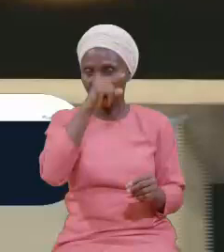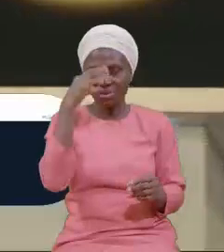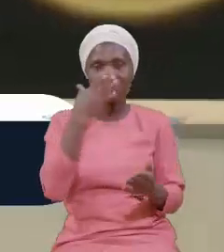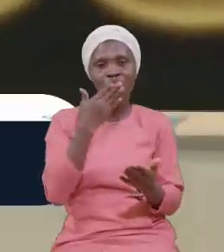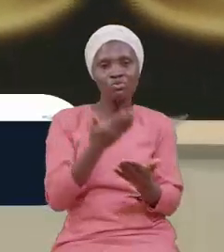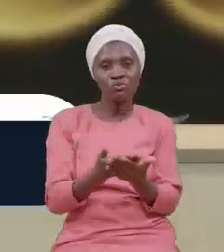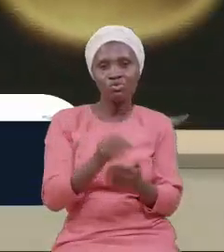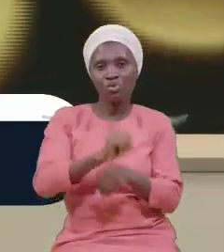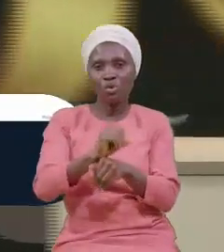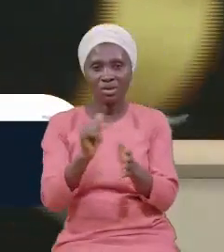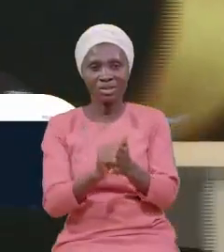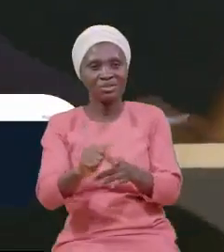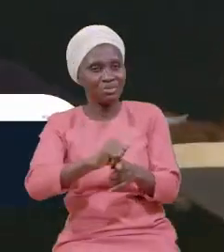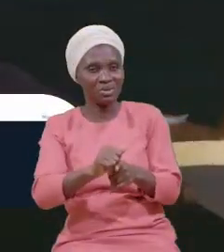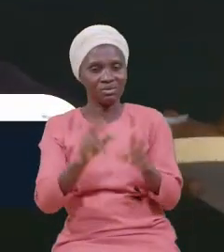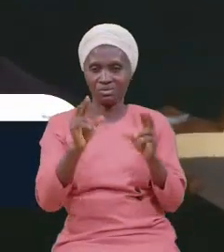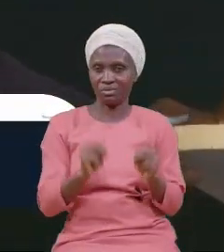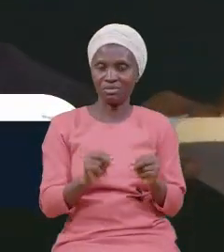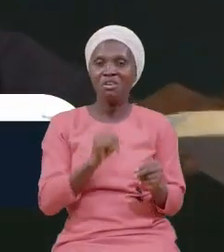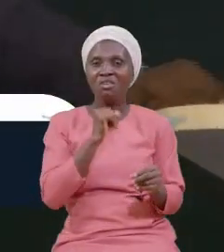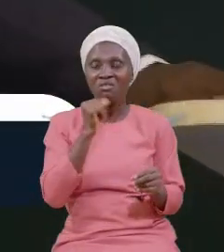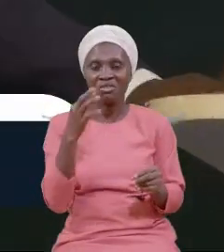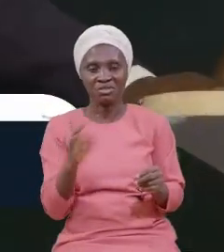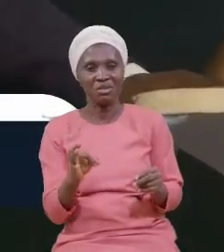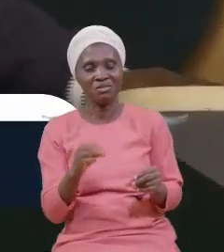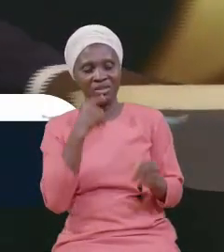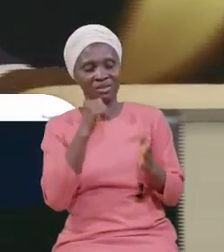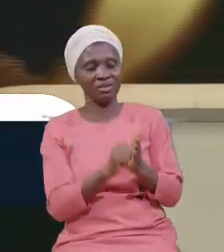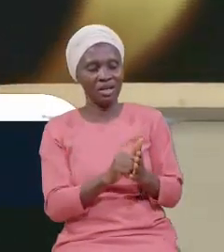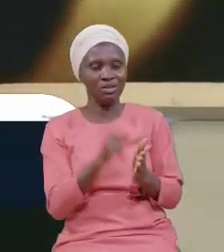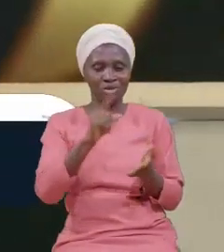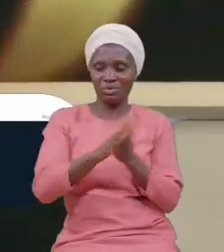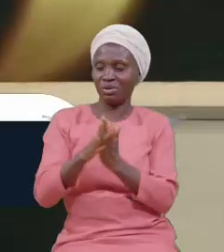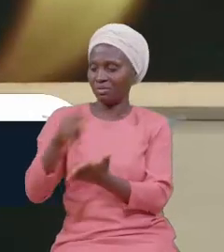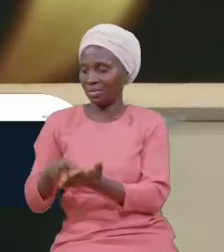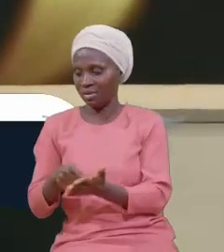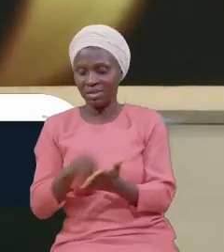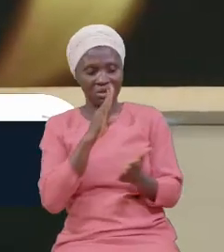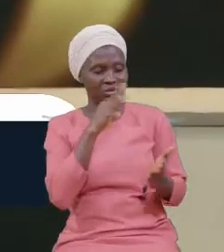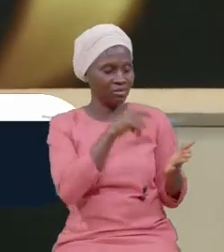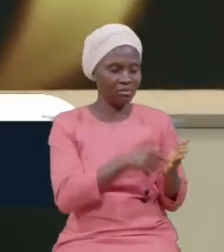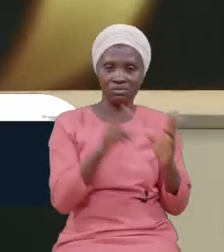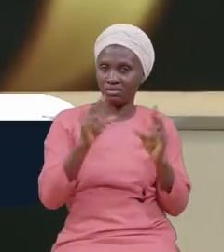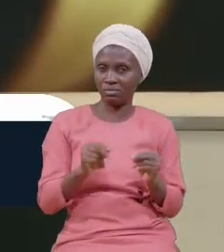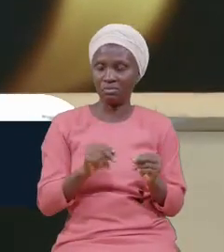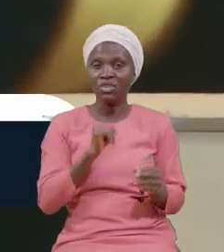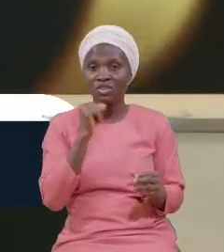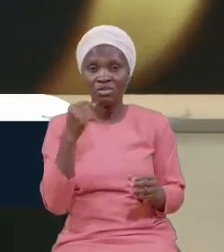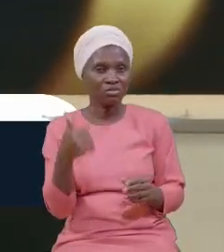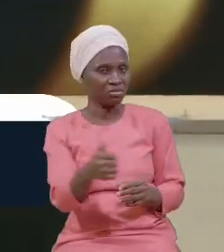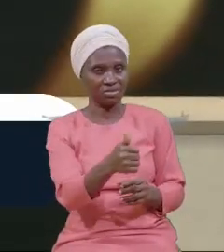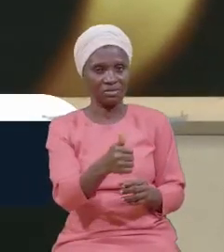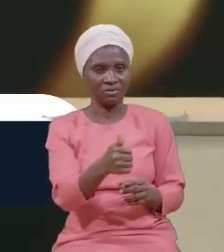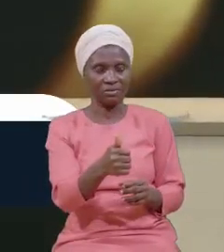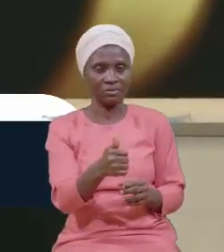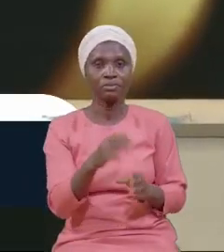of claiming to be this or that. It is not of yourself.